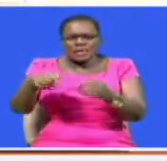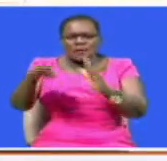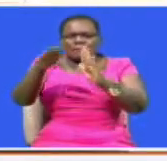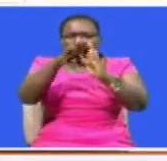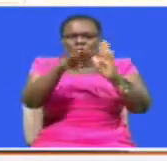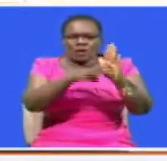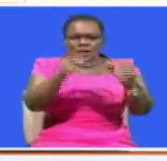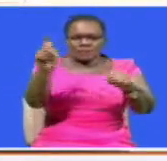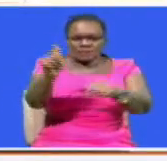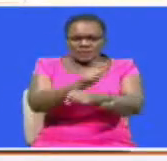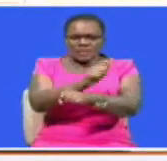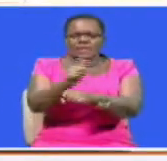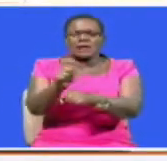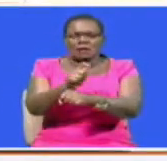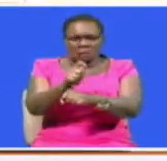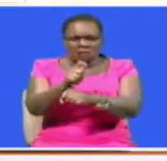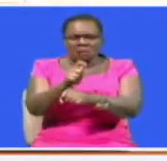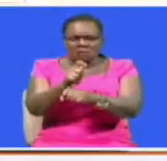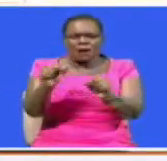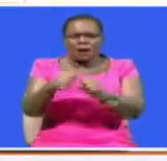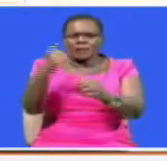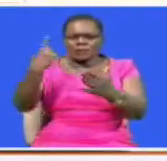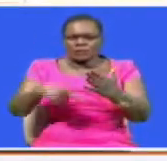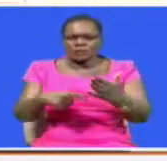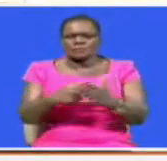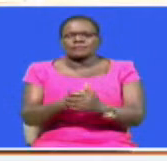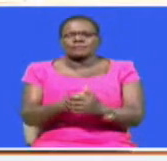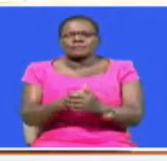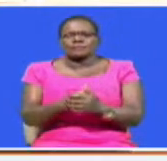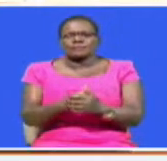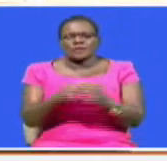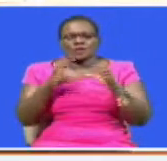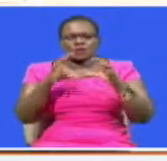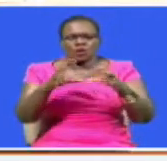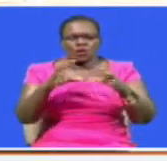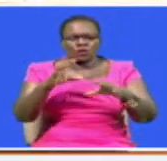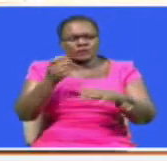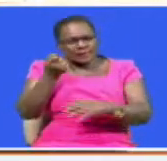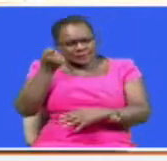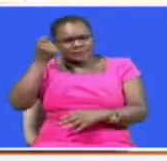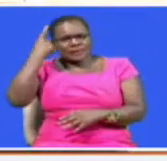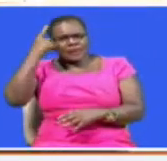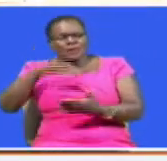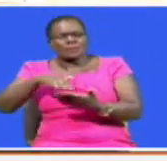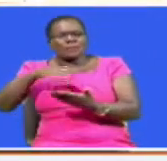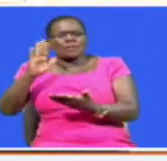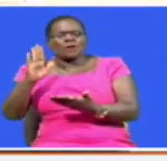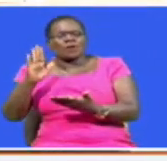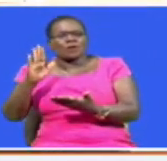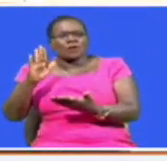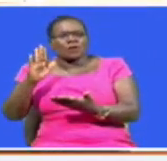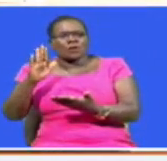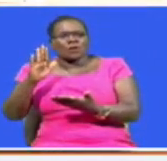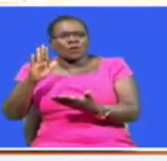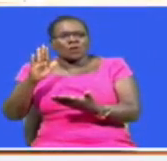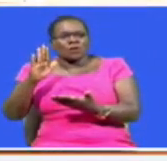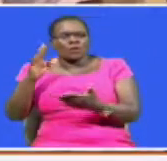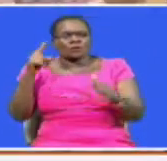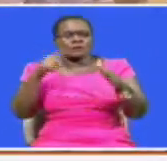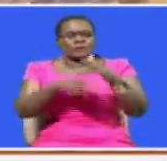with this kind of trainings, then what will happen is that coaches will get to understand more in great